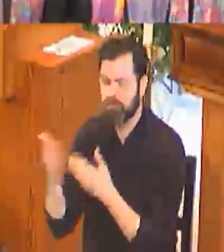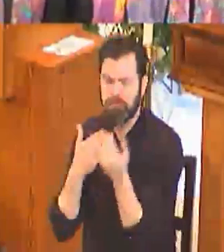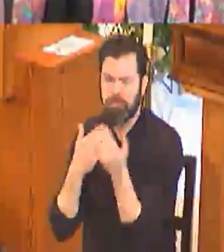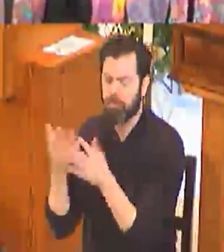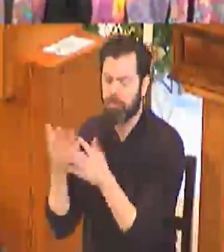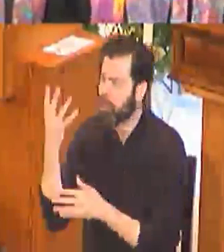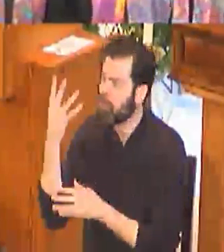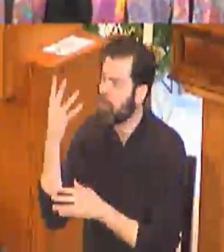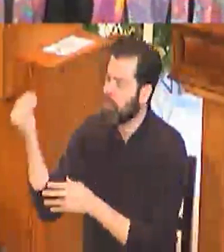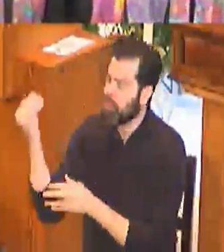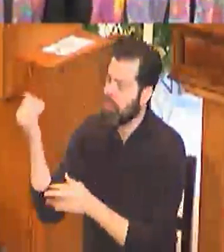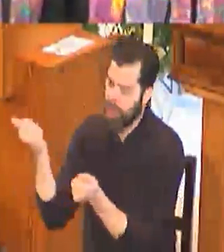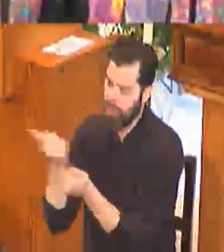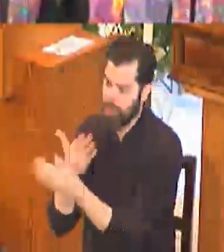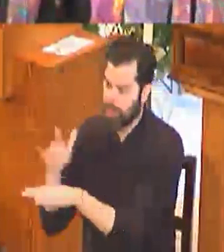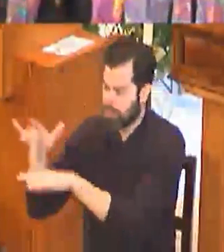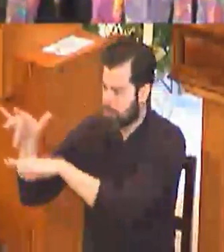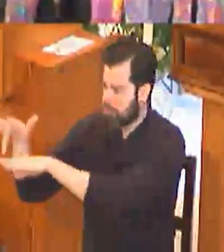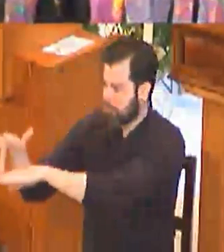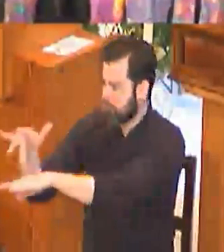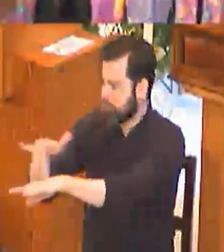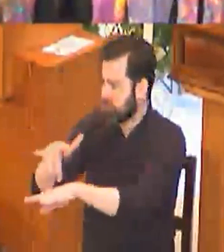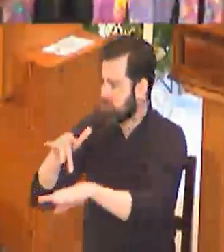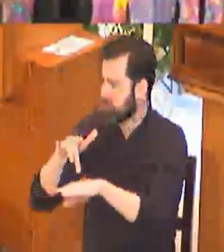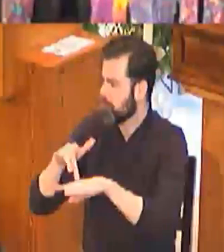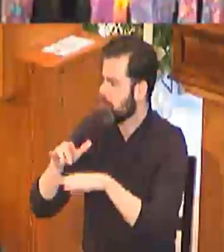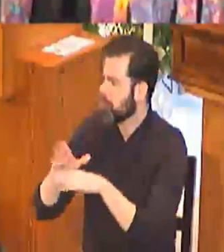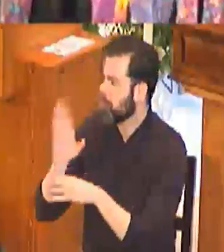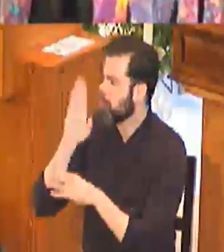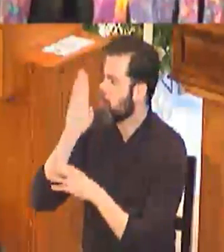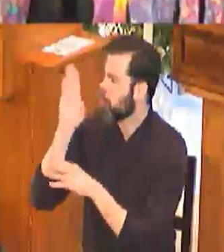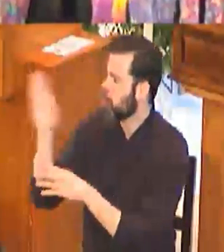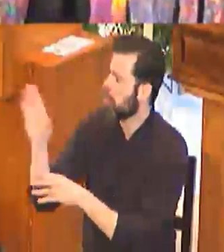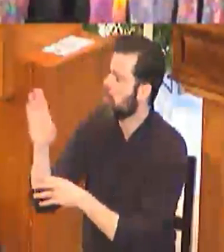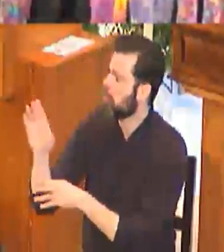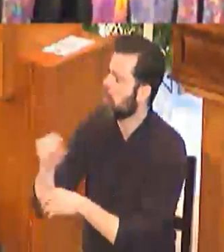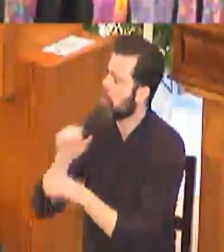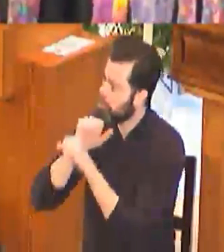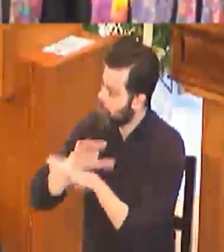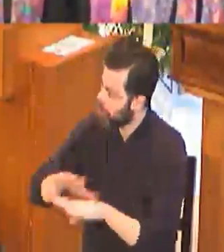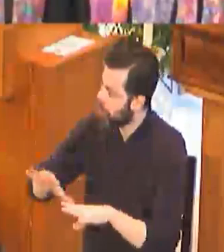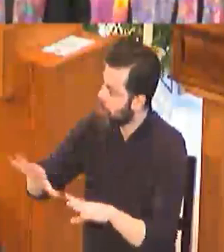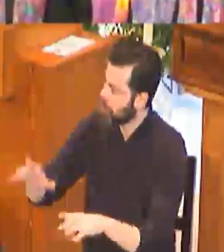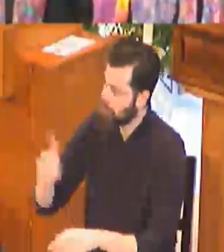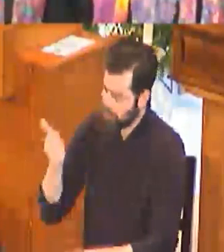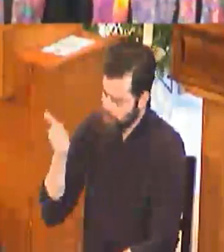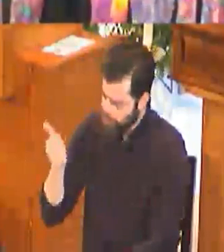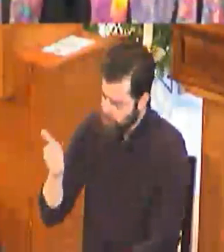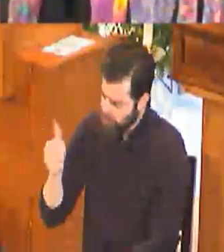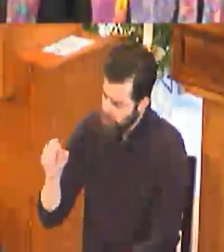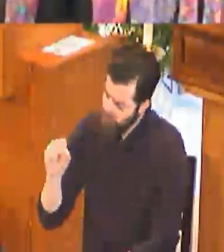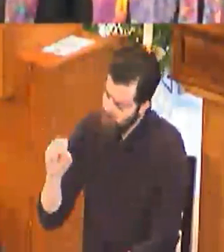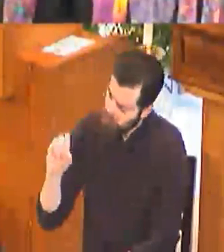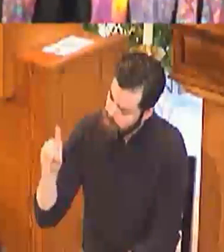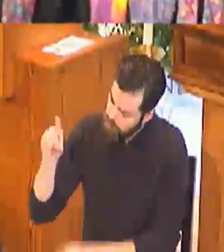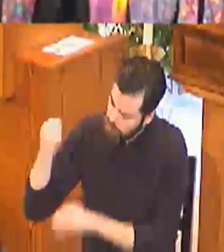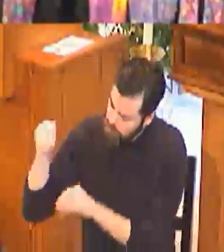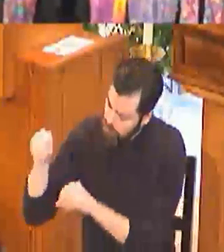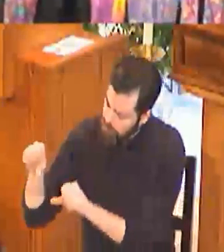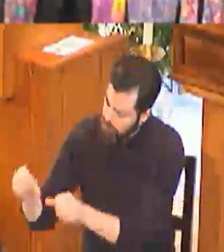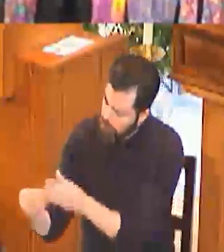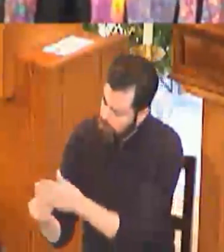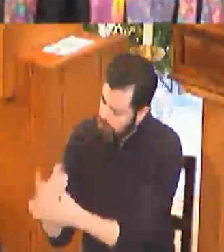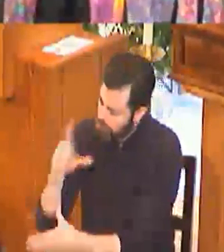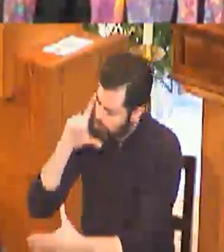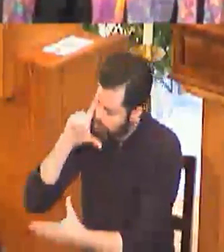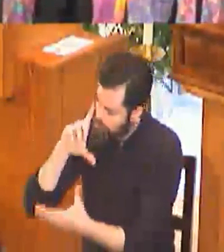wherever. Whatever you touch. Whatever you touch is anointed. You are the you seed are by faith. By faith. The